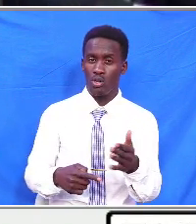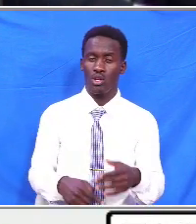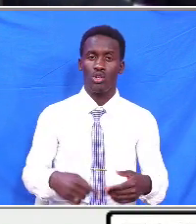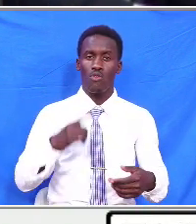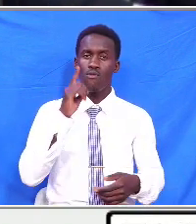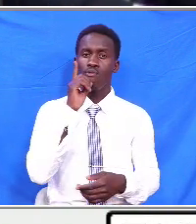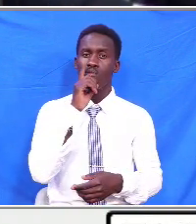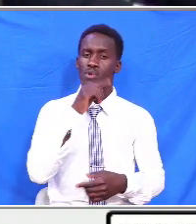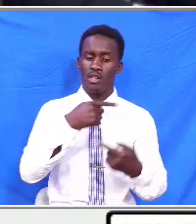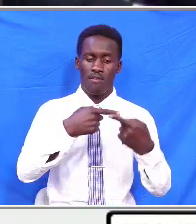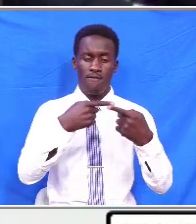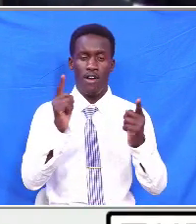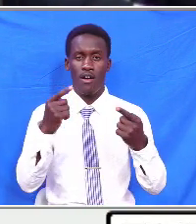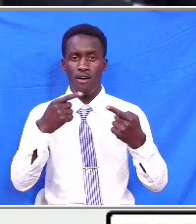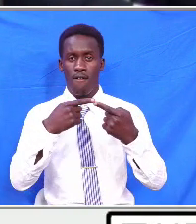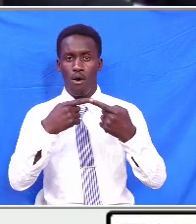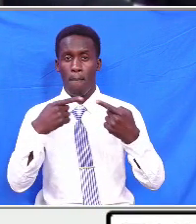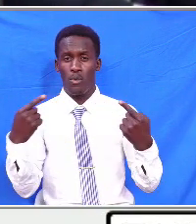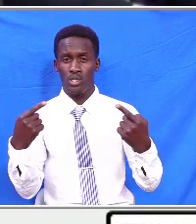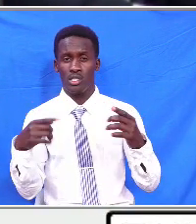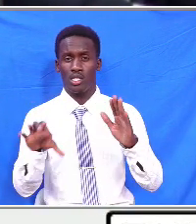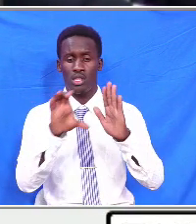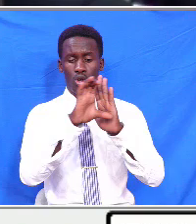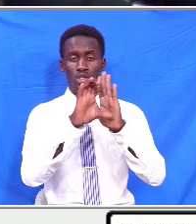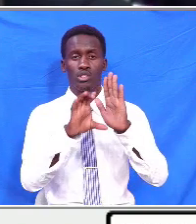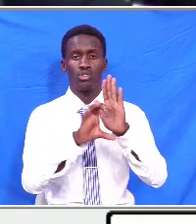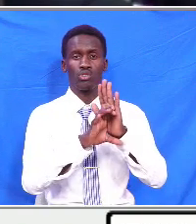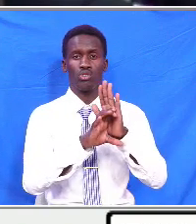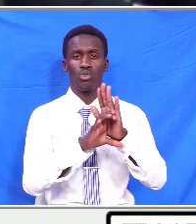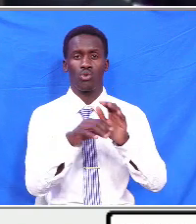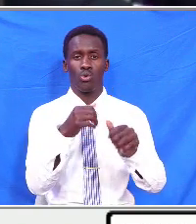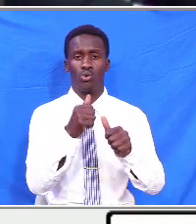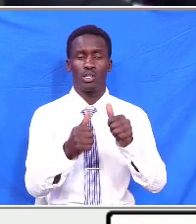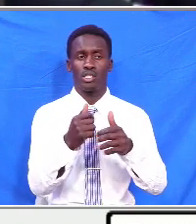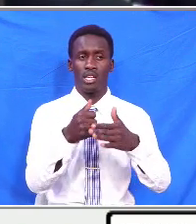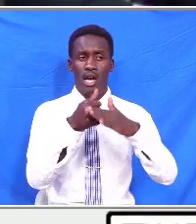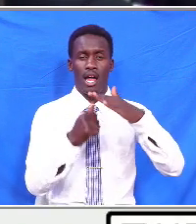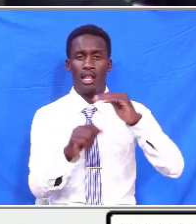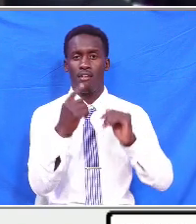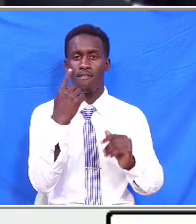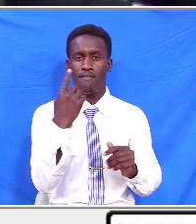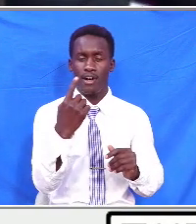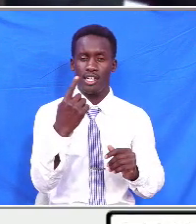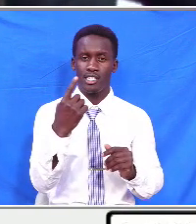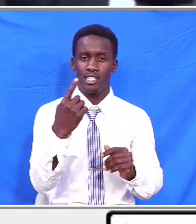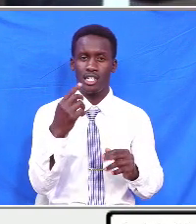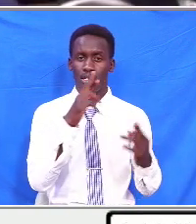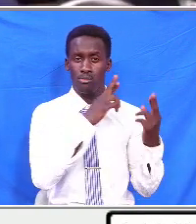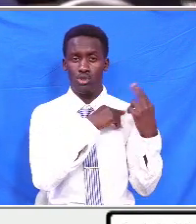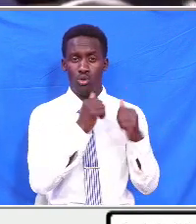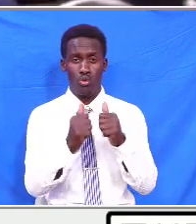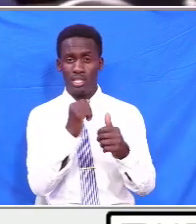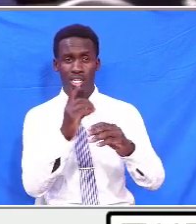violations of the constitutions. My lord, under the constitutions, your first duty is to defend the